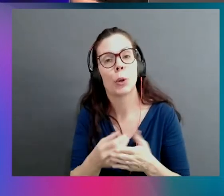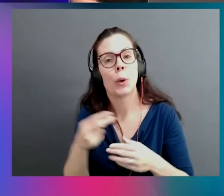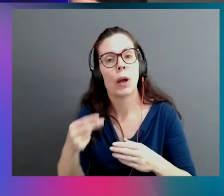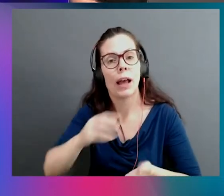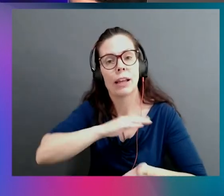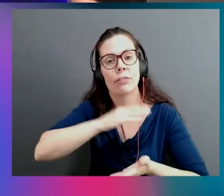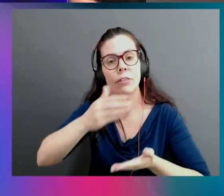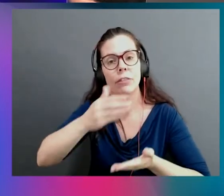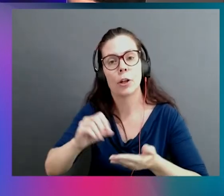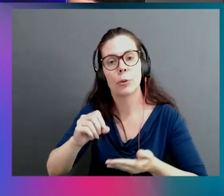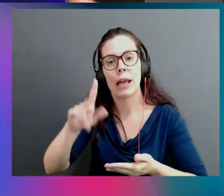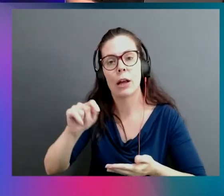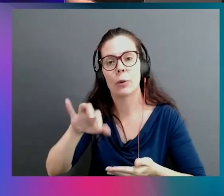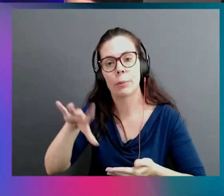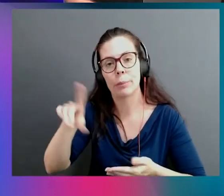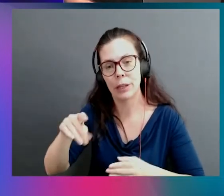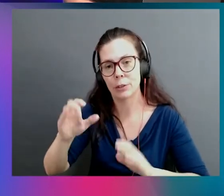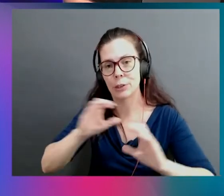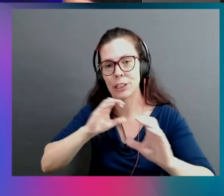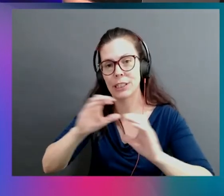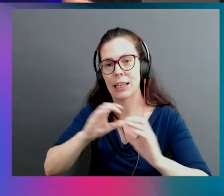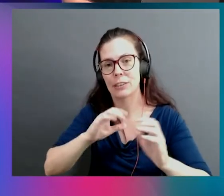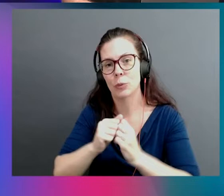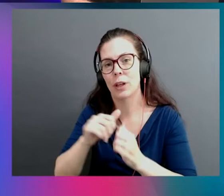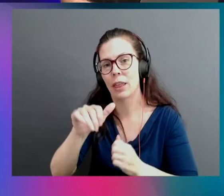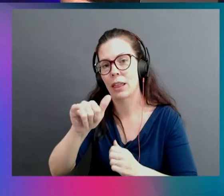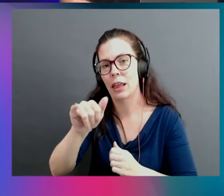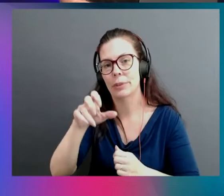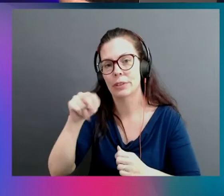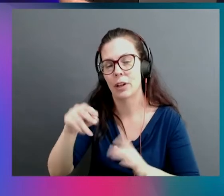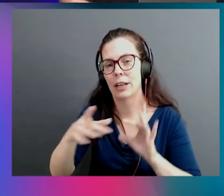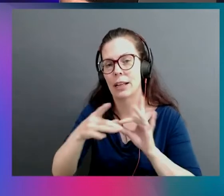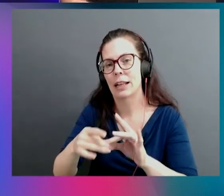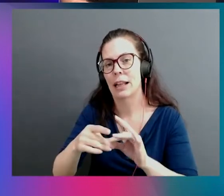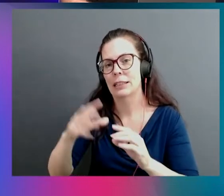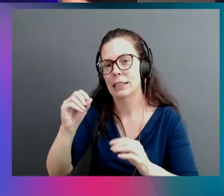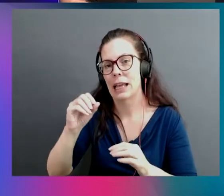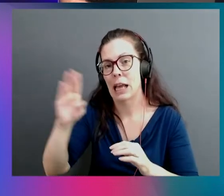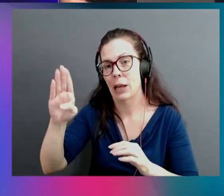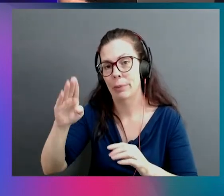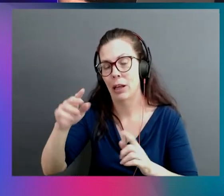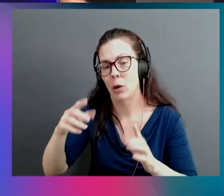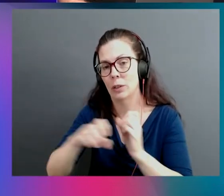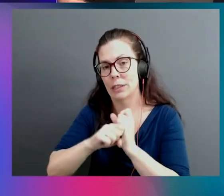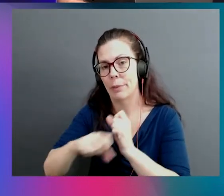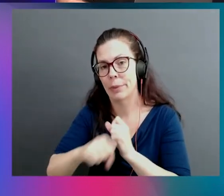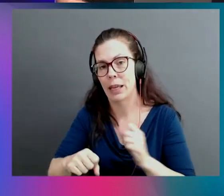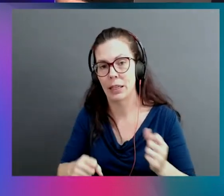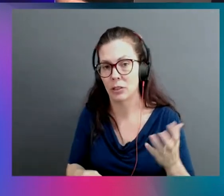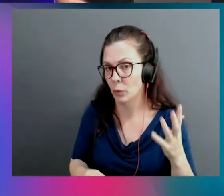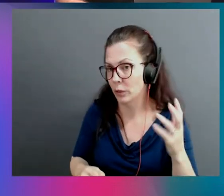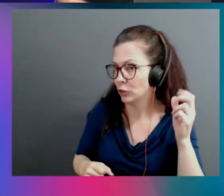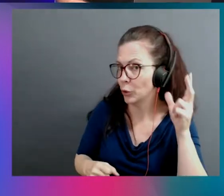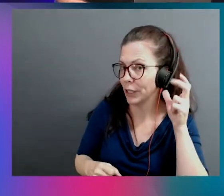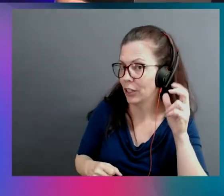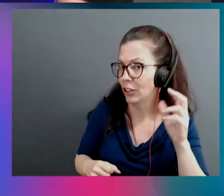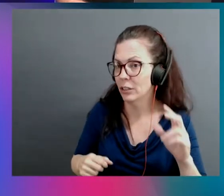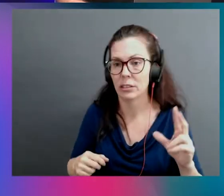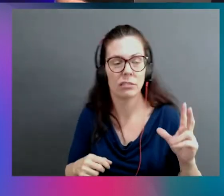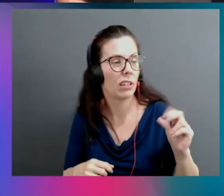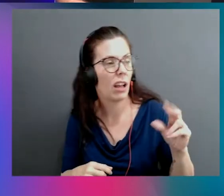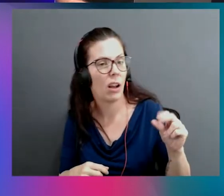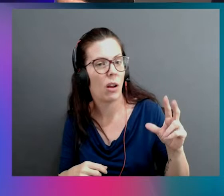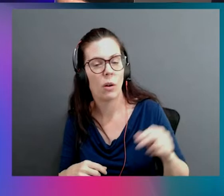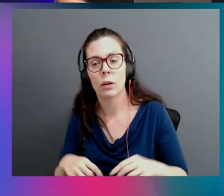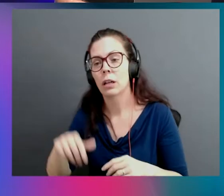communication with Amazon Connect outbound campaigns. What about this one? Would you like to hear this No. blog? Okay. AWS